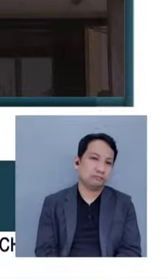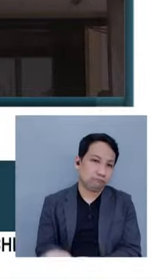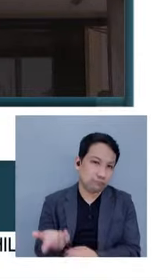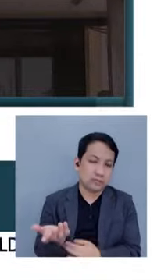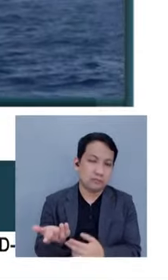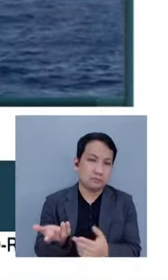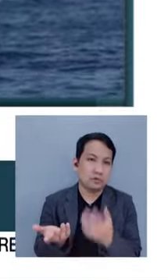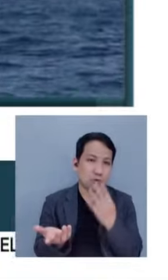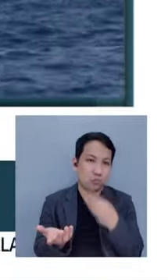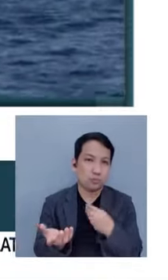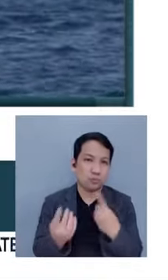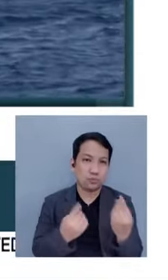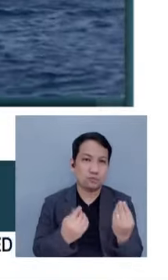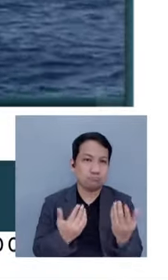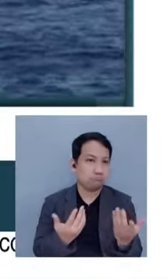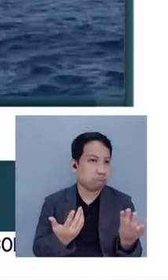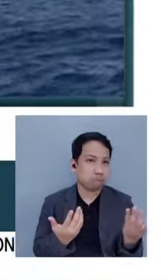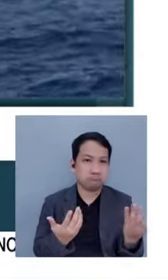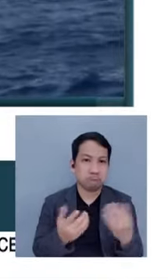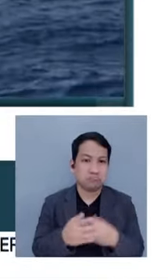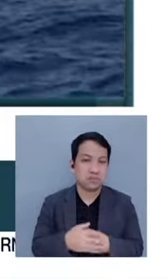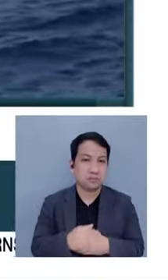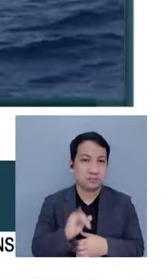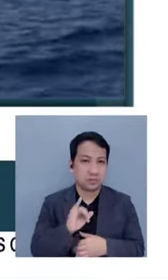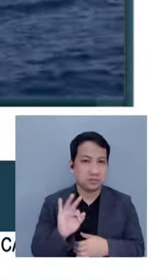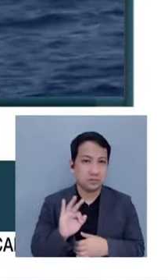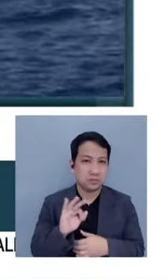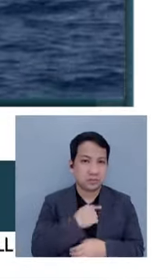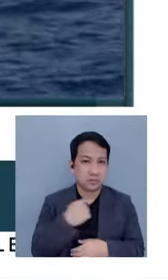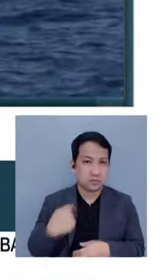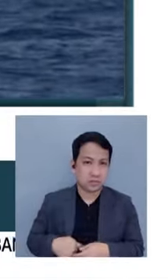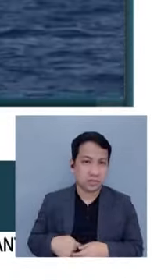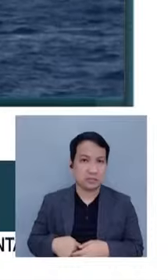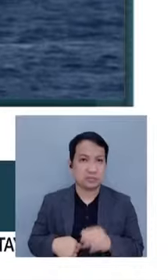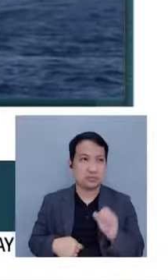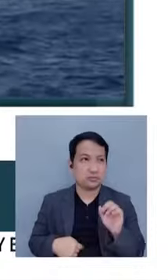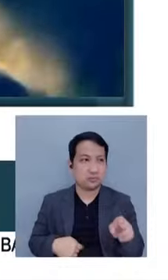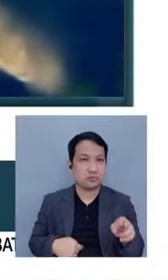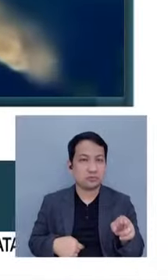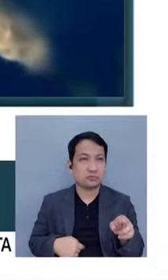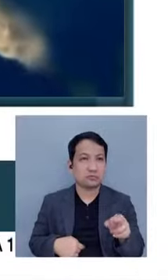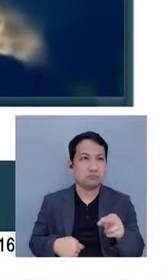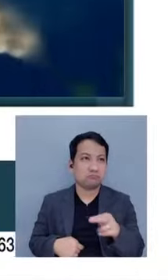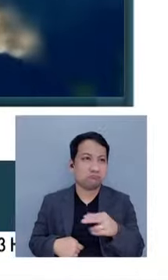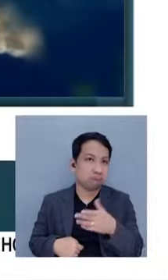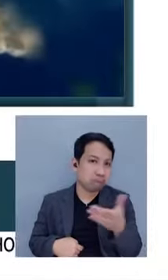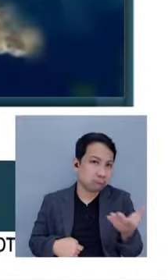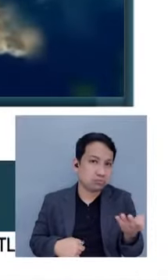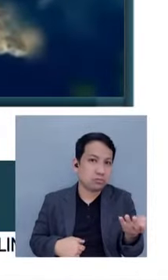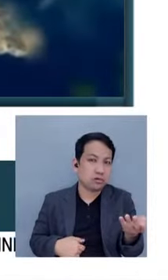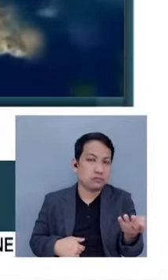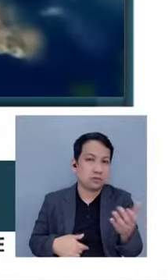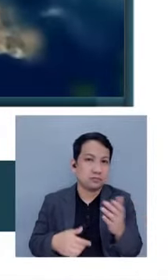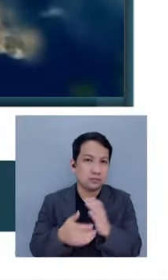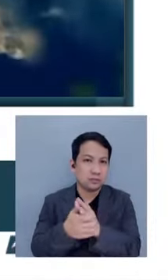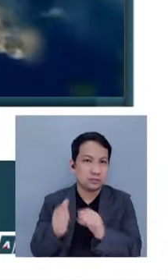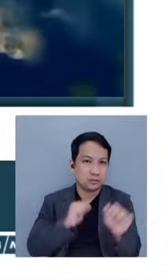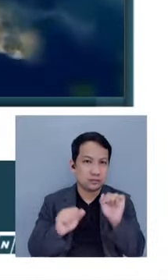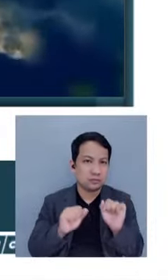Whoever is doing this, if it is Chinese threat actors or Chinese activists who are